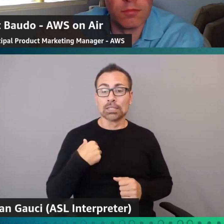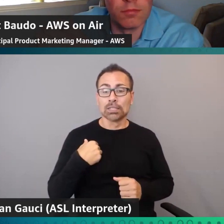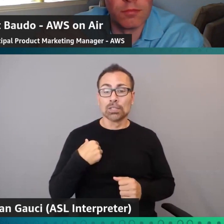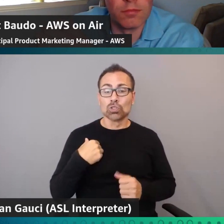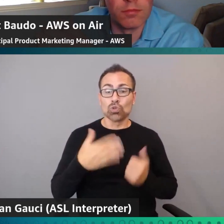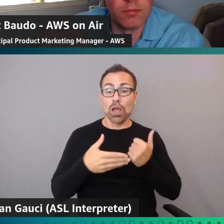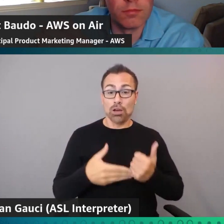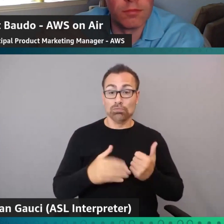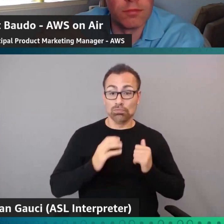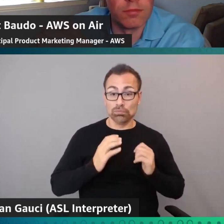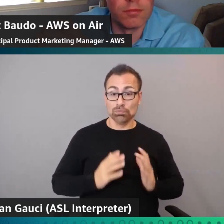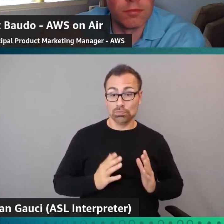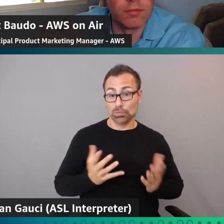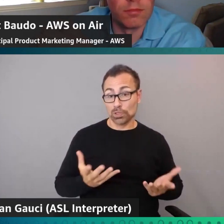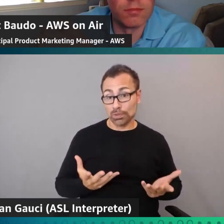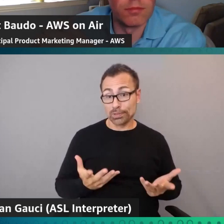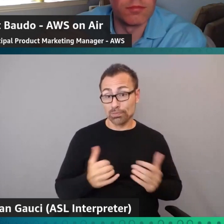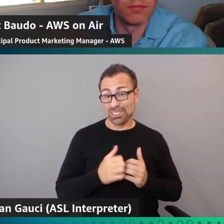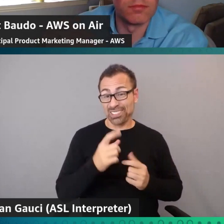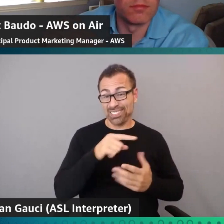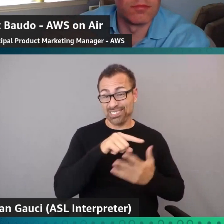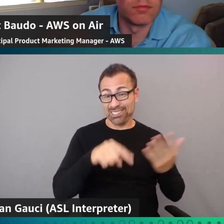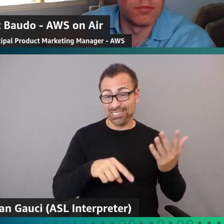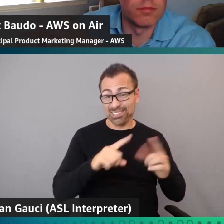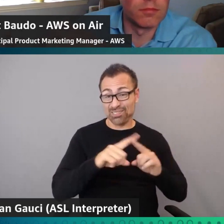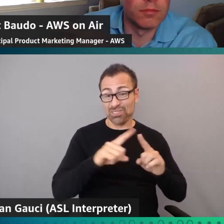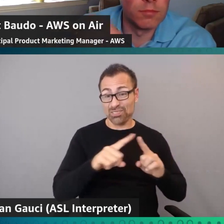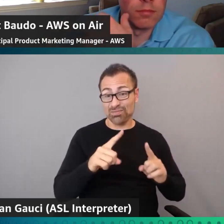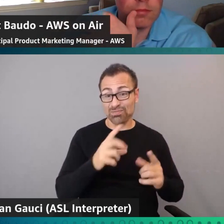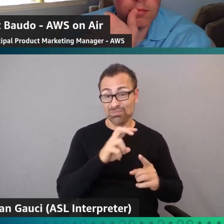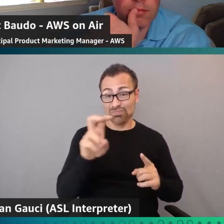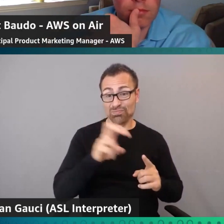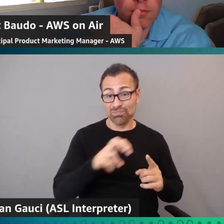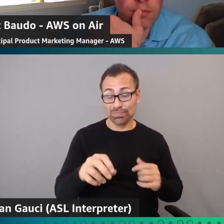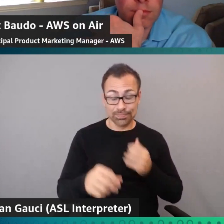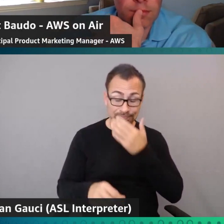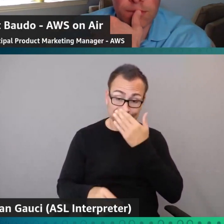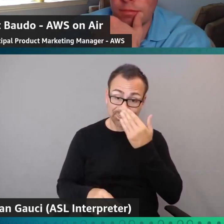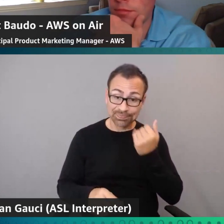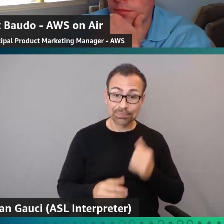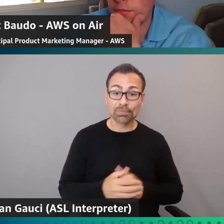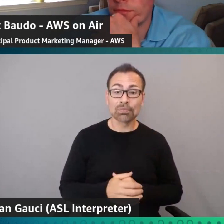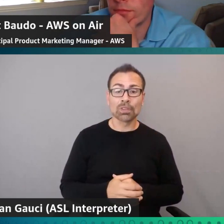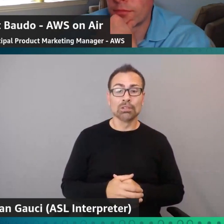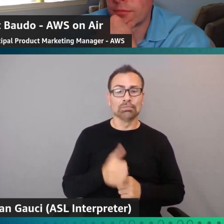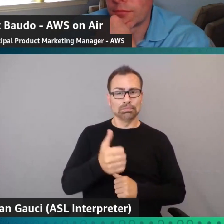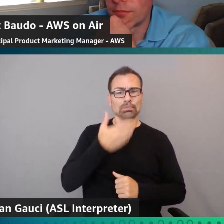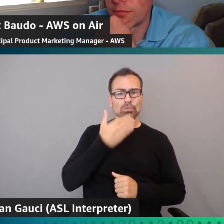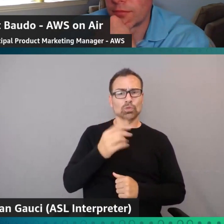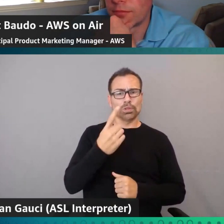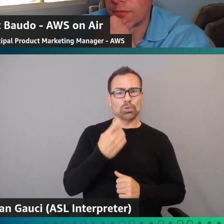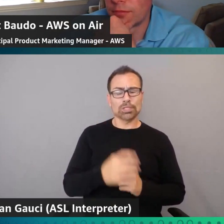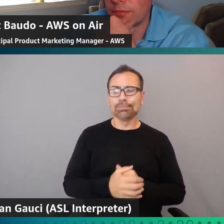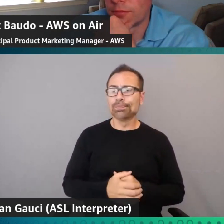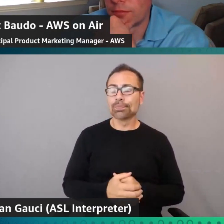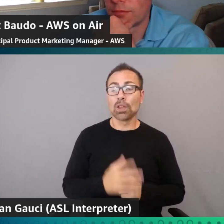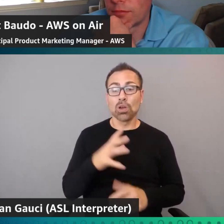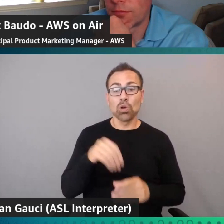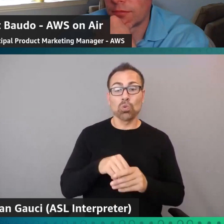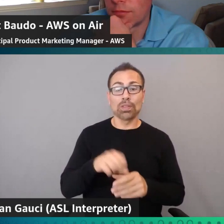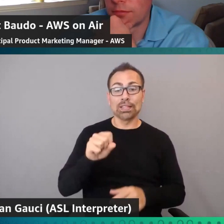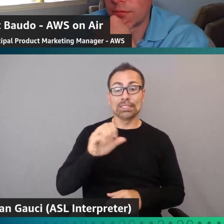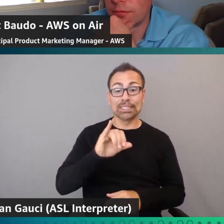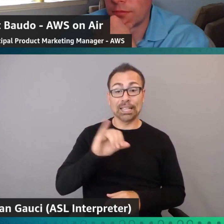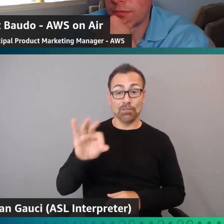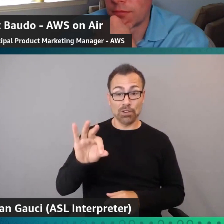help customers with these different journeys? Awesome question. So within Sustainability Insights Framework,